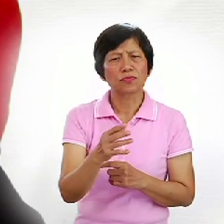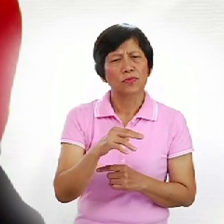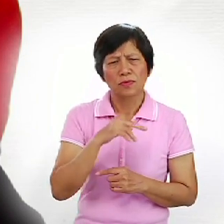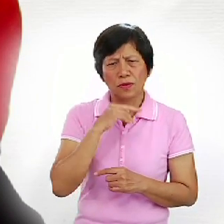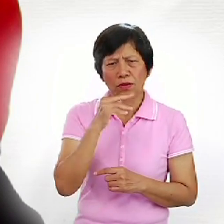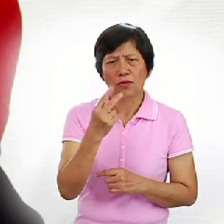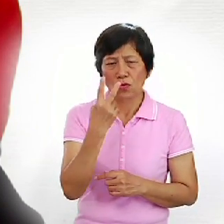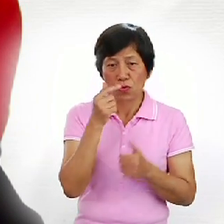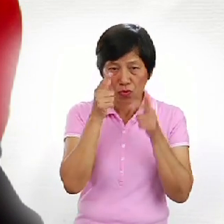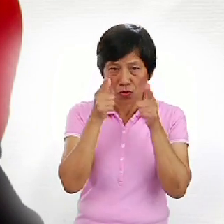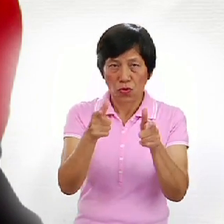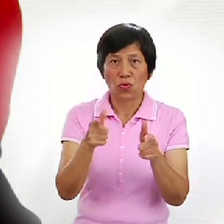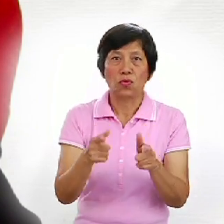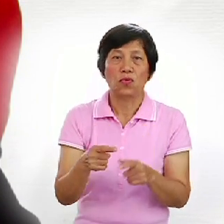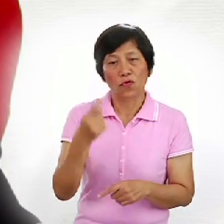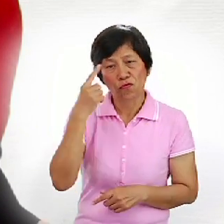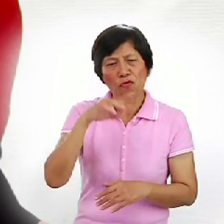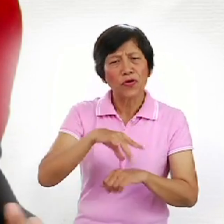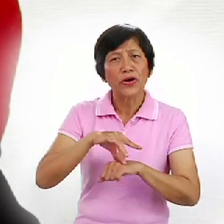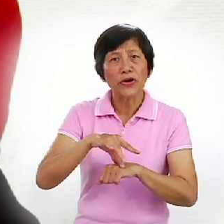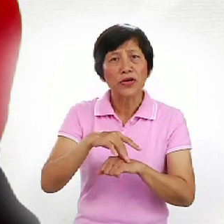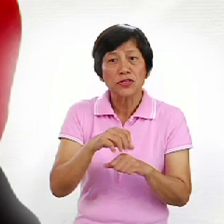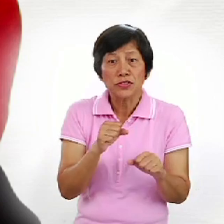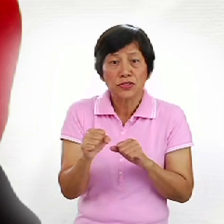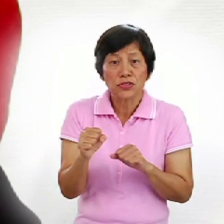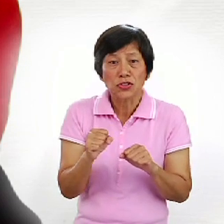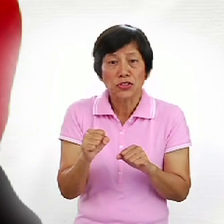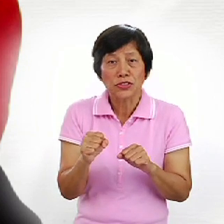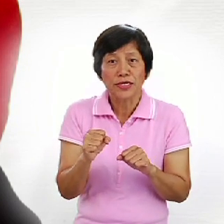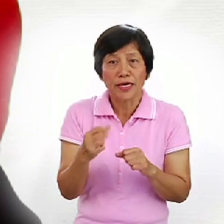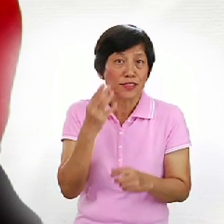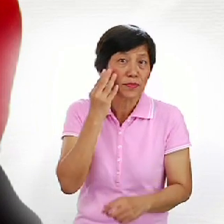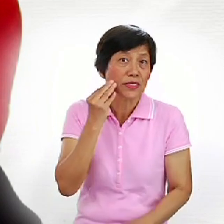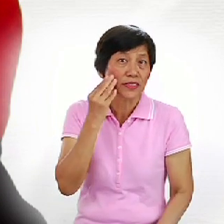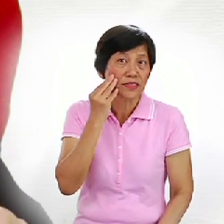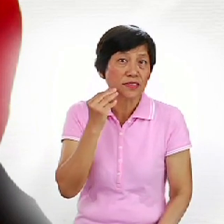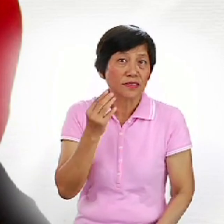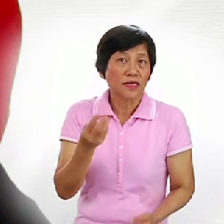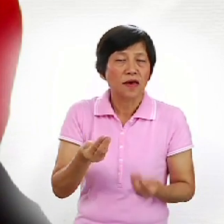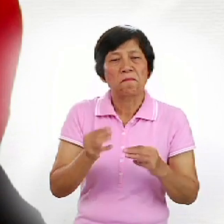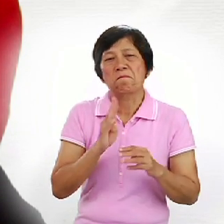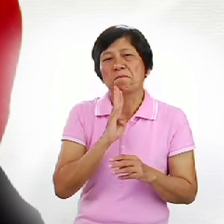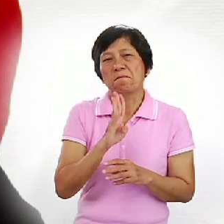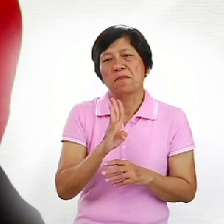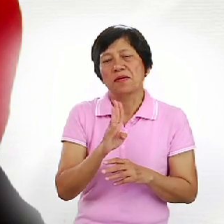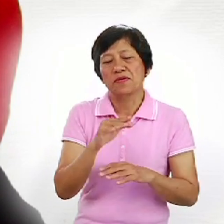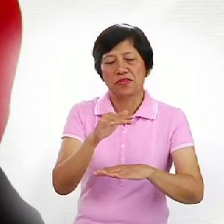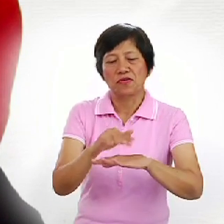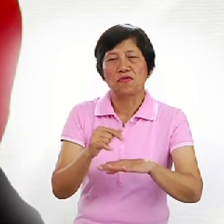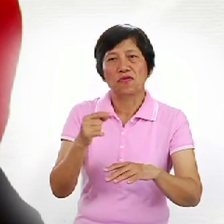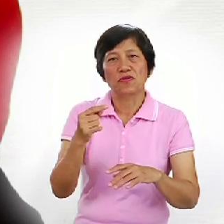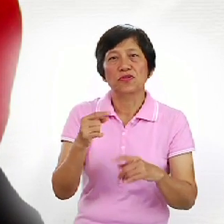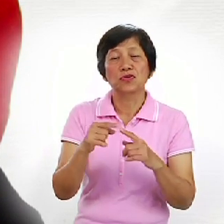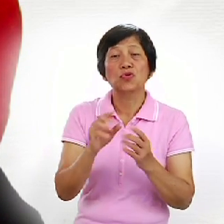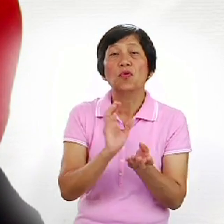said, for earth-shaking experiences. Maybe the call to conversion